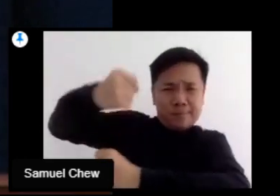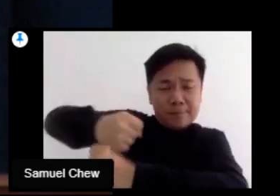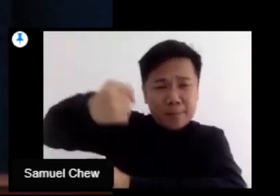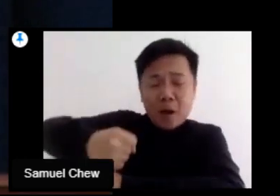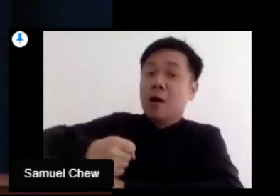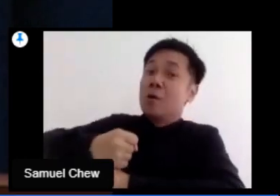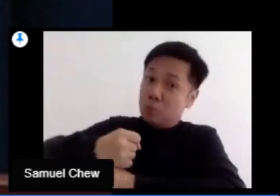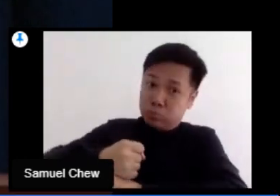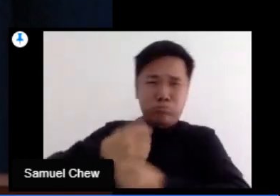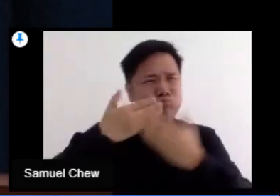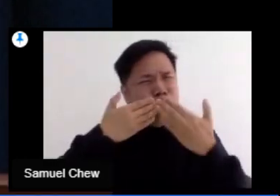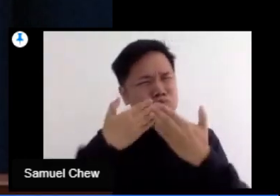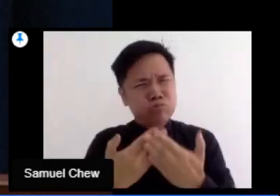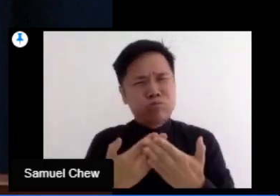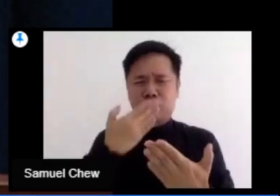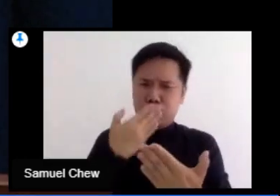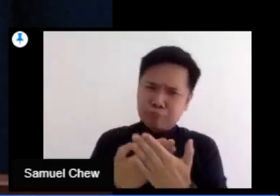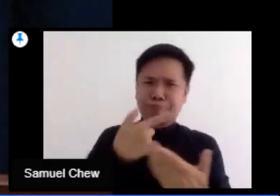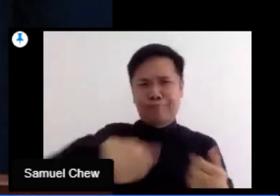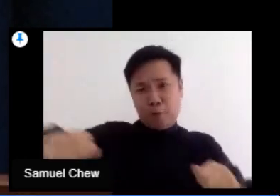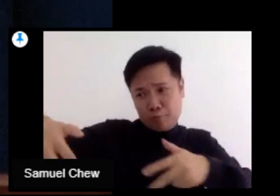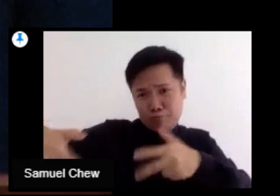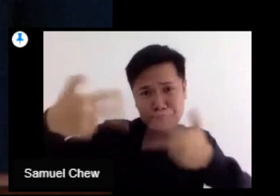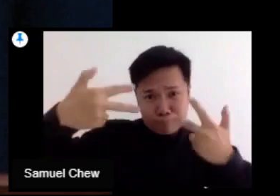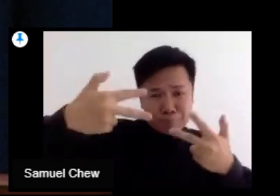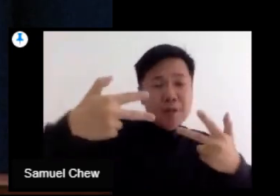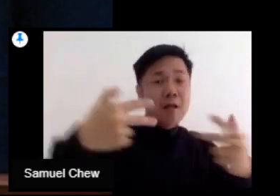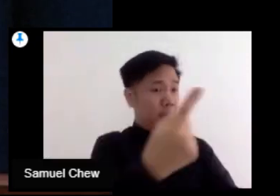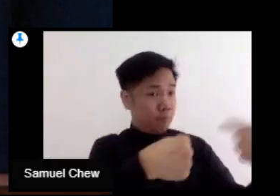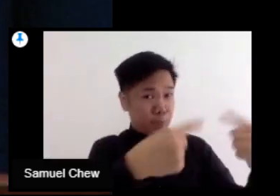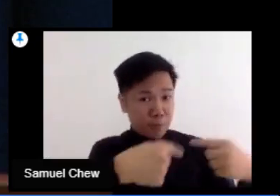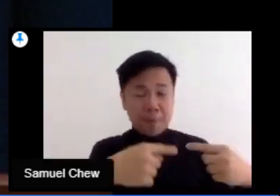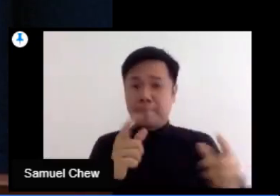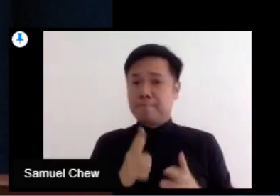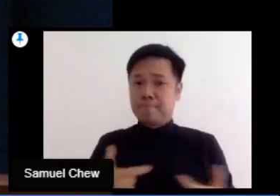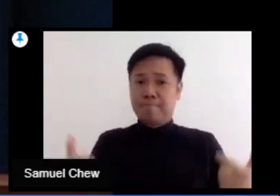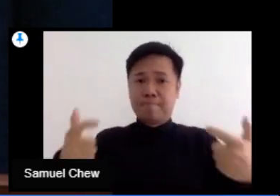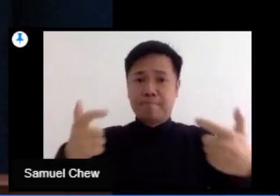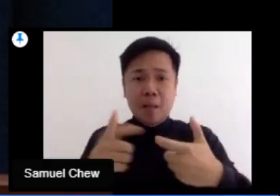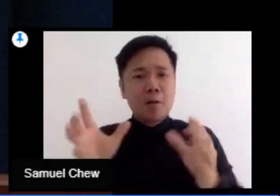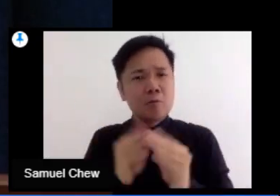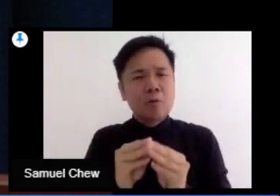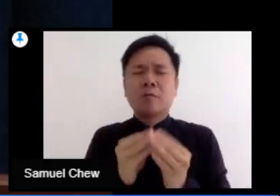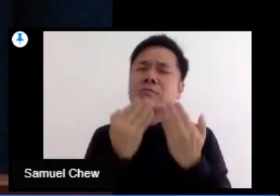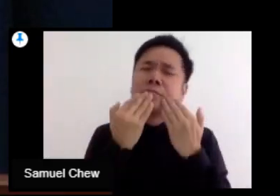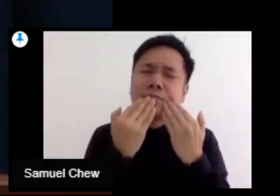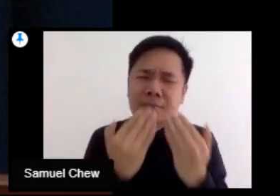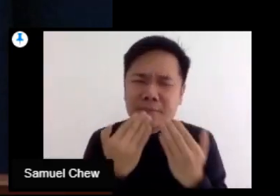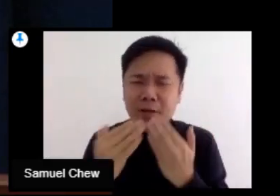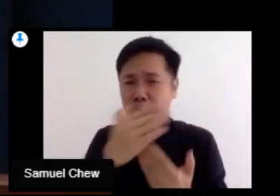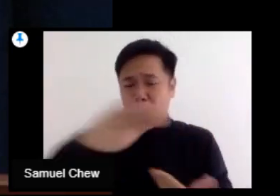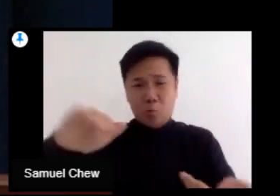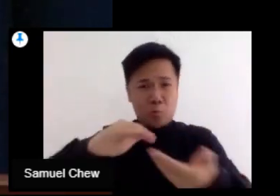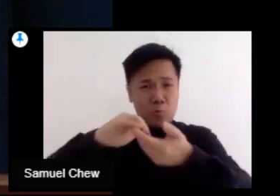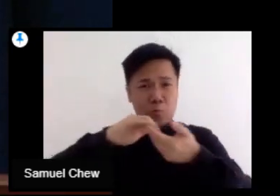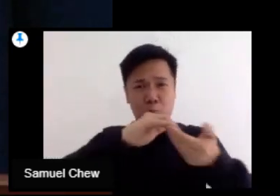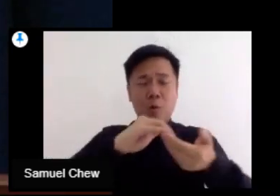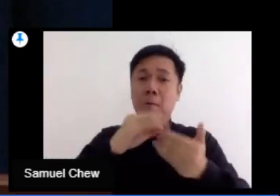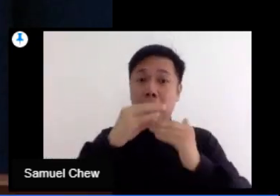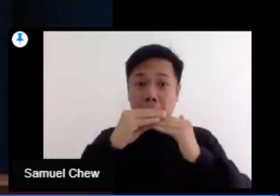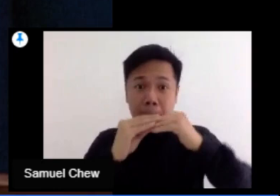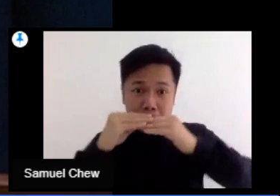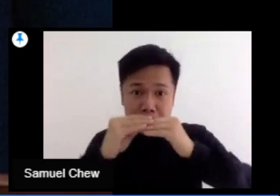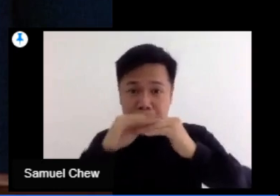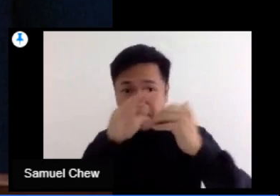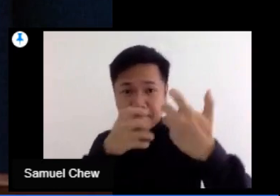meeting. I thank you all, above all the participants here, for your outstanding cooperation, your flexibility,